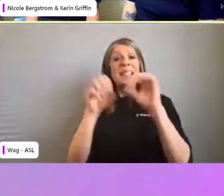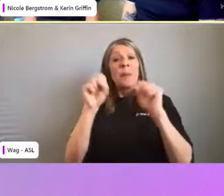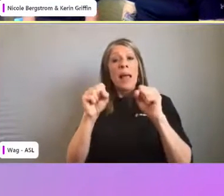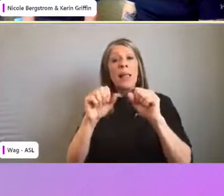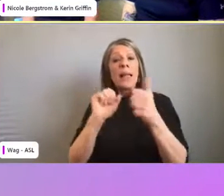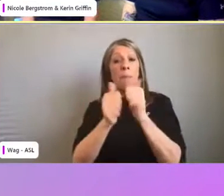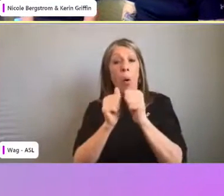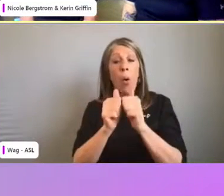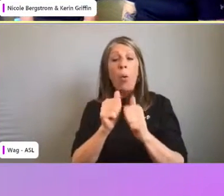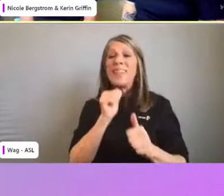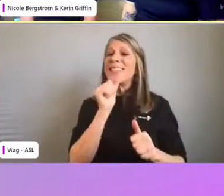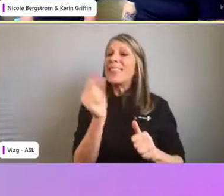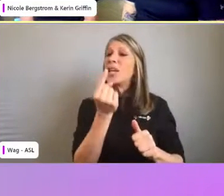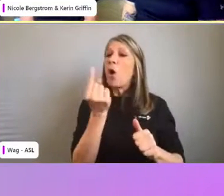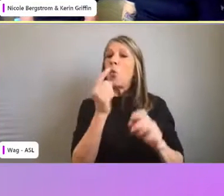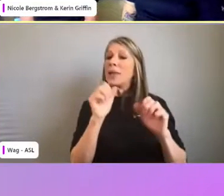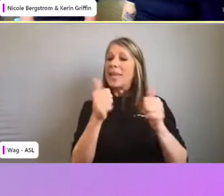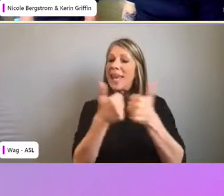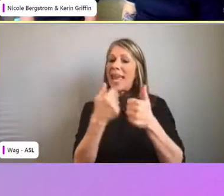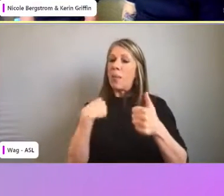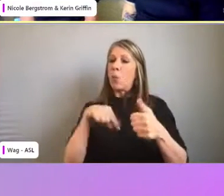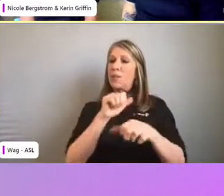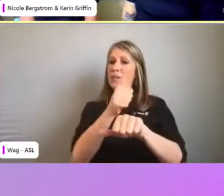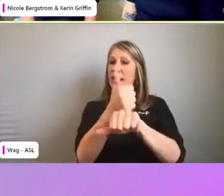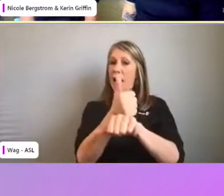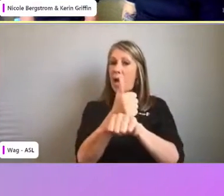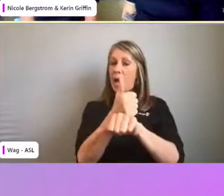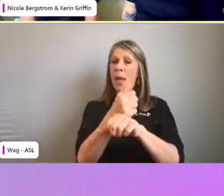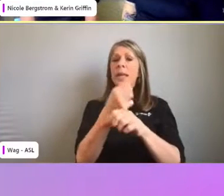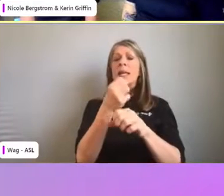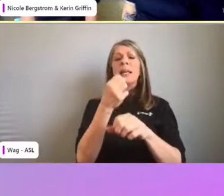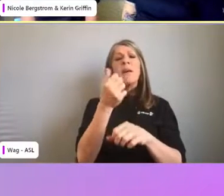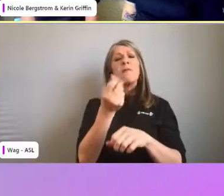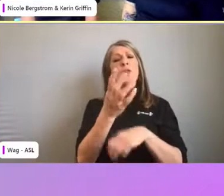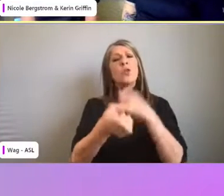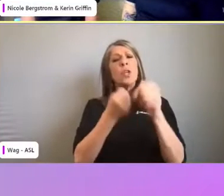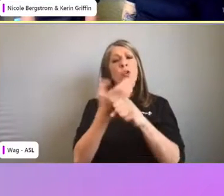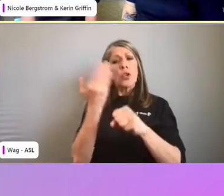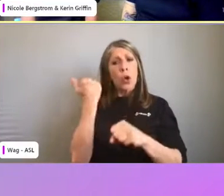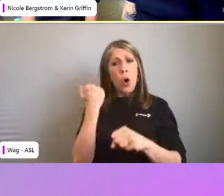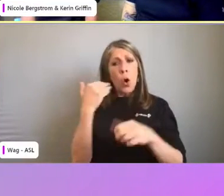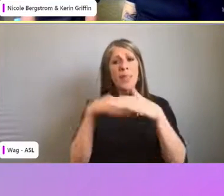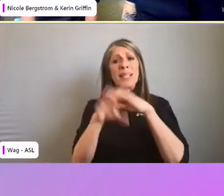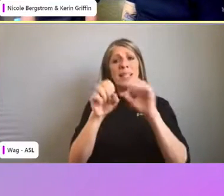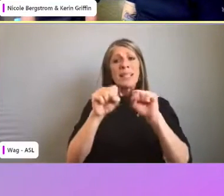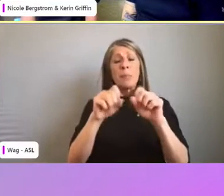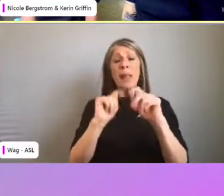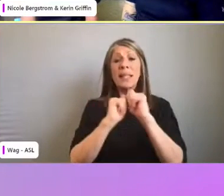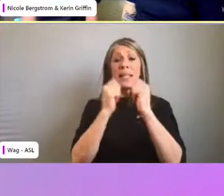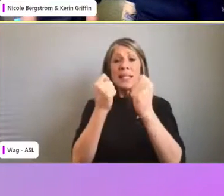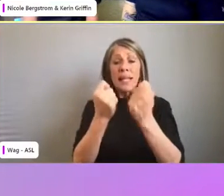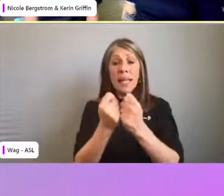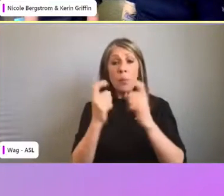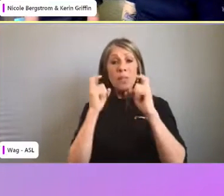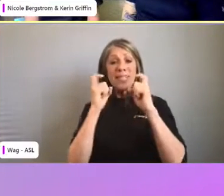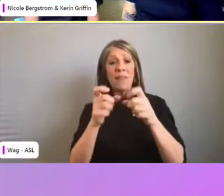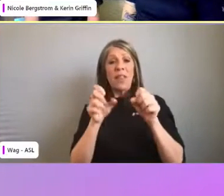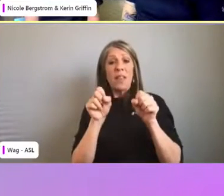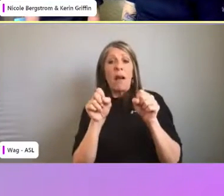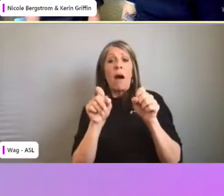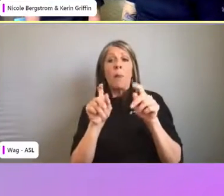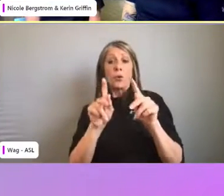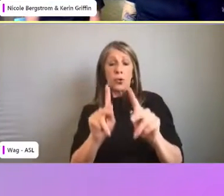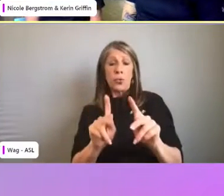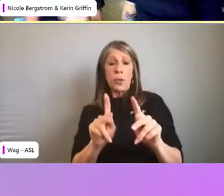only game that we have organized. Several years ago, the accessibility team was given the